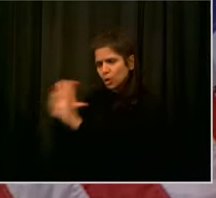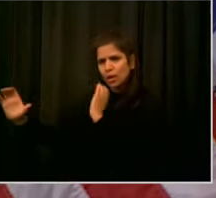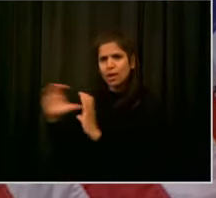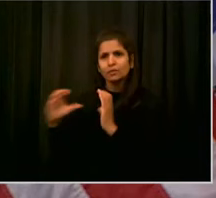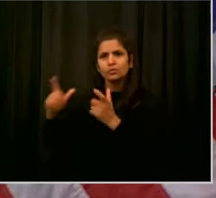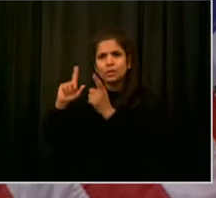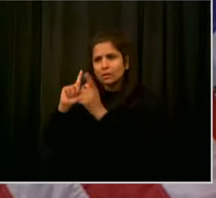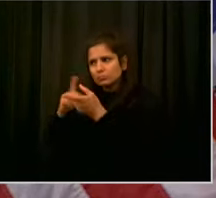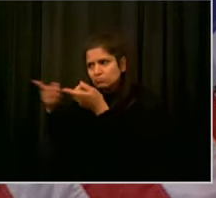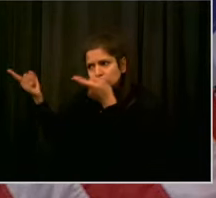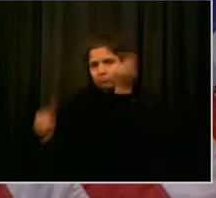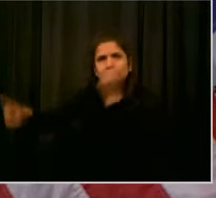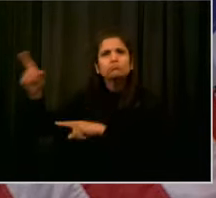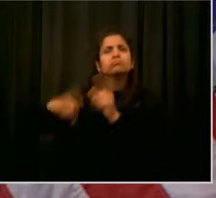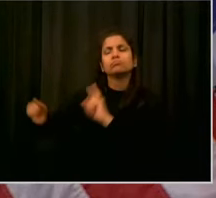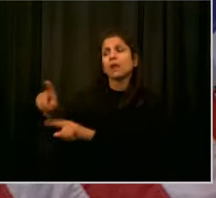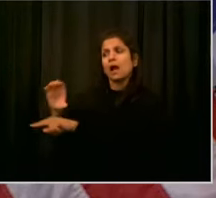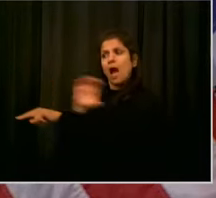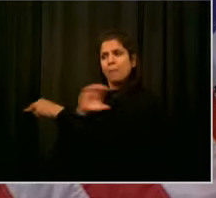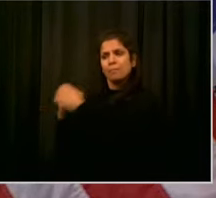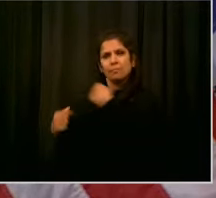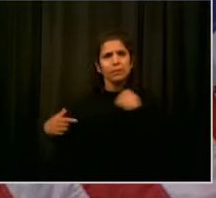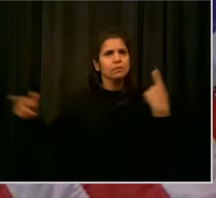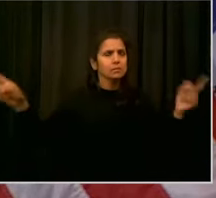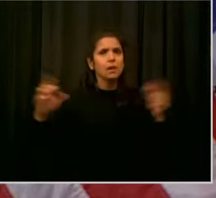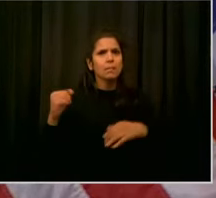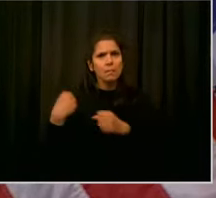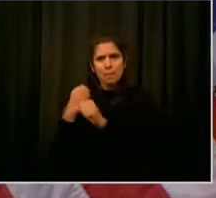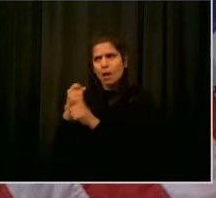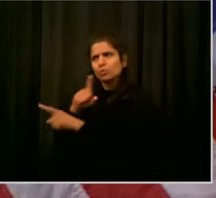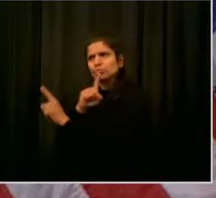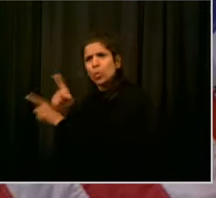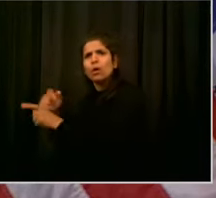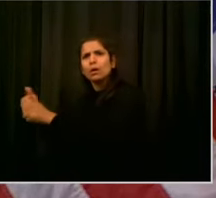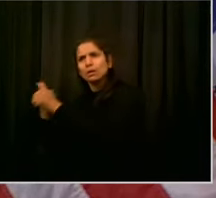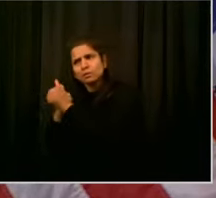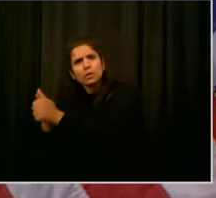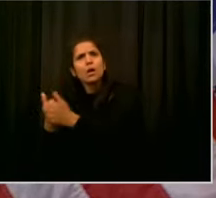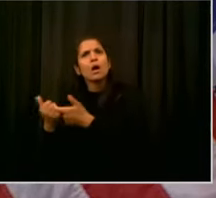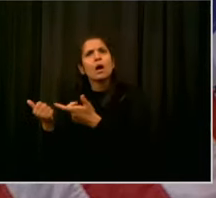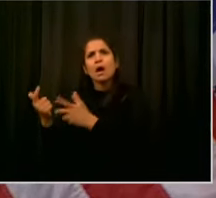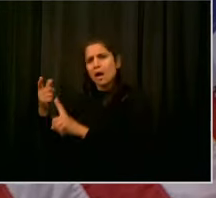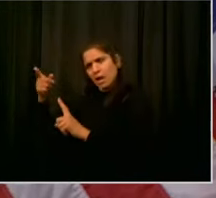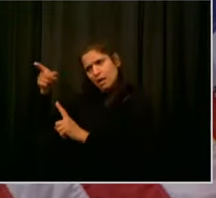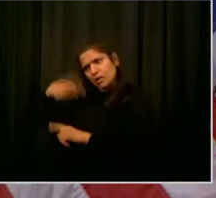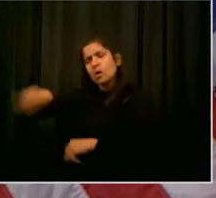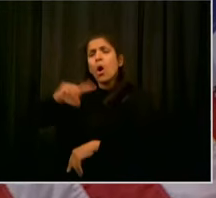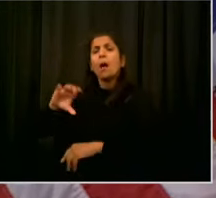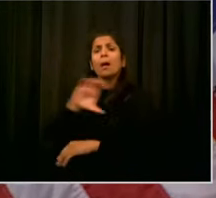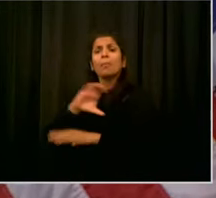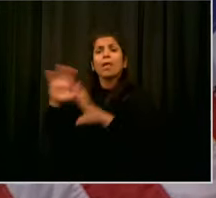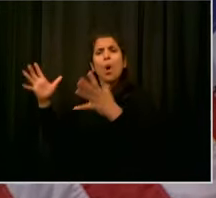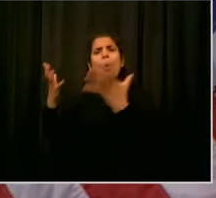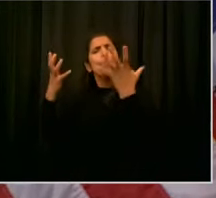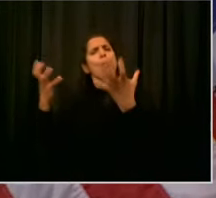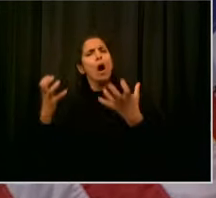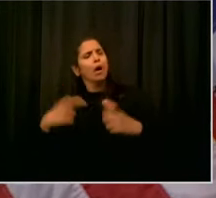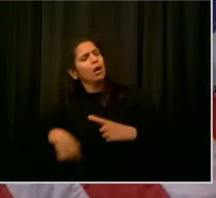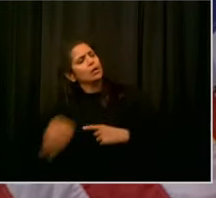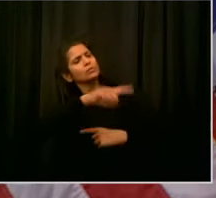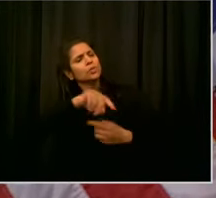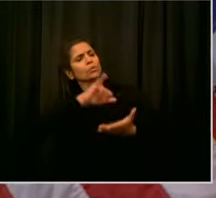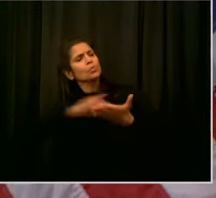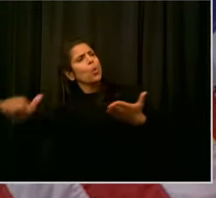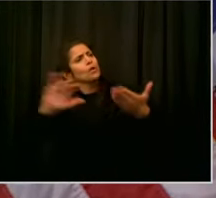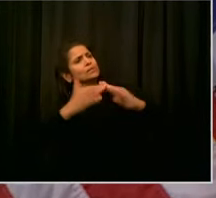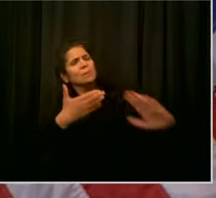that we didn't see coming, and we had to make the adjustments because we're humans and because we're dealing with a very, very fluid, ever-changing situation. But